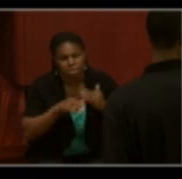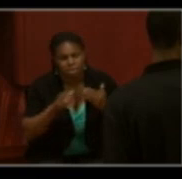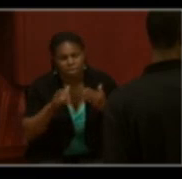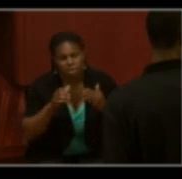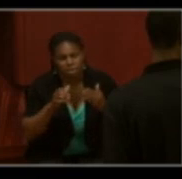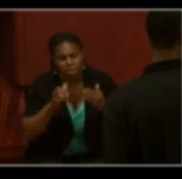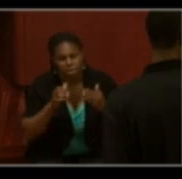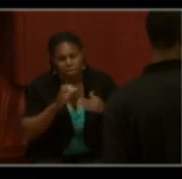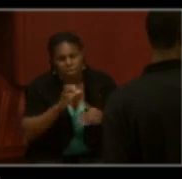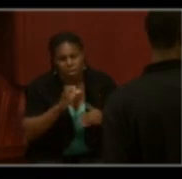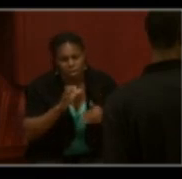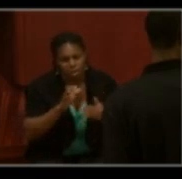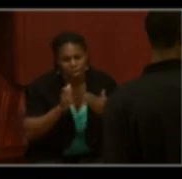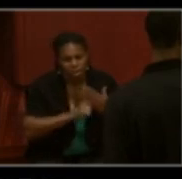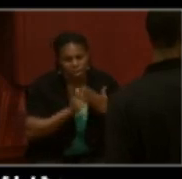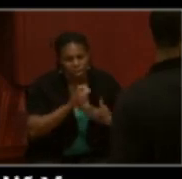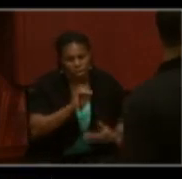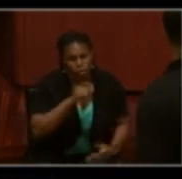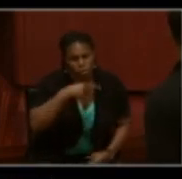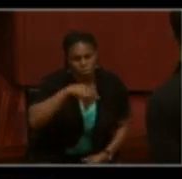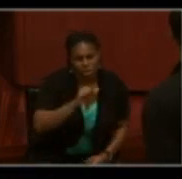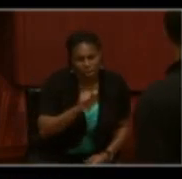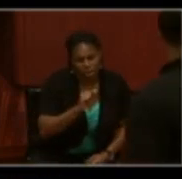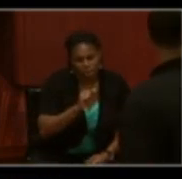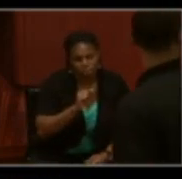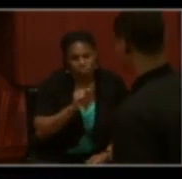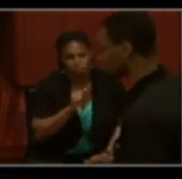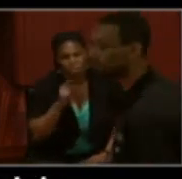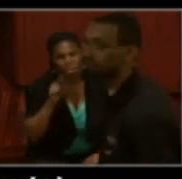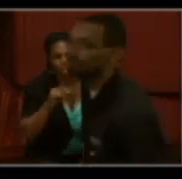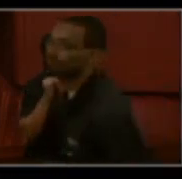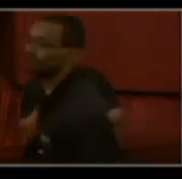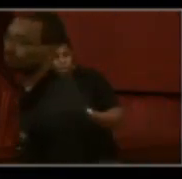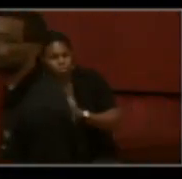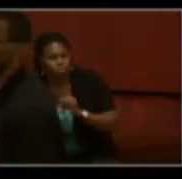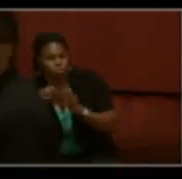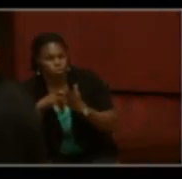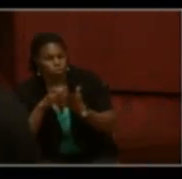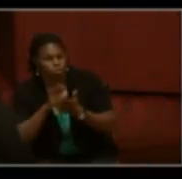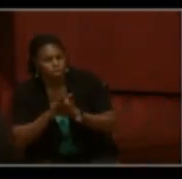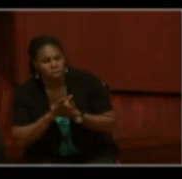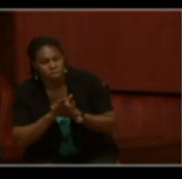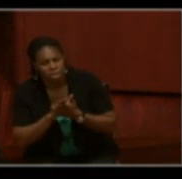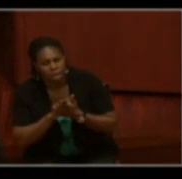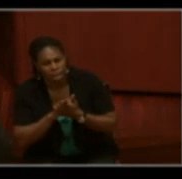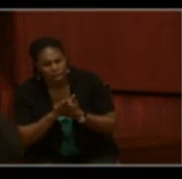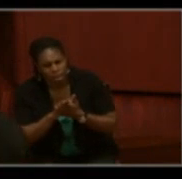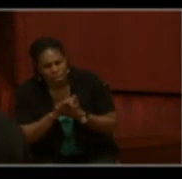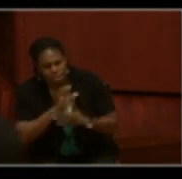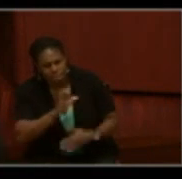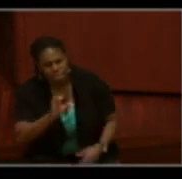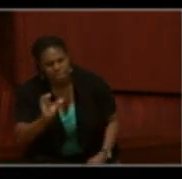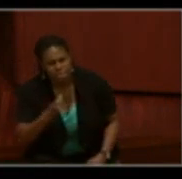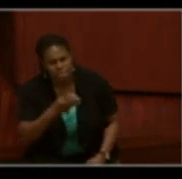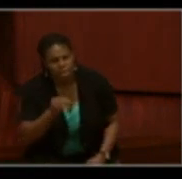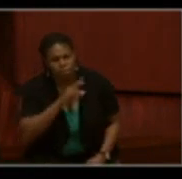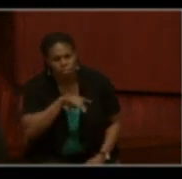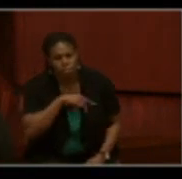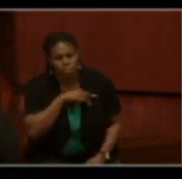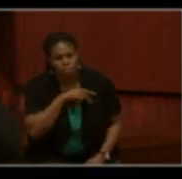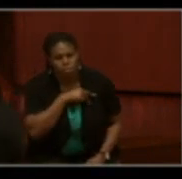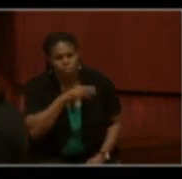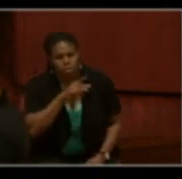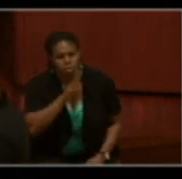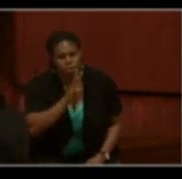You can find those other records. However, the individual records for the CCC and those personnel records for the